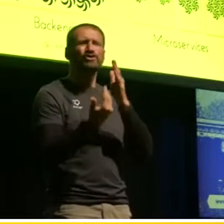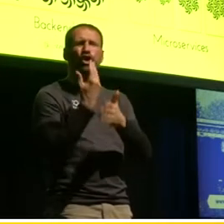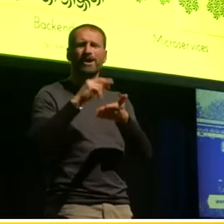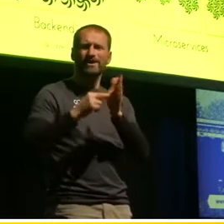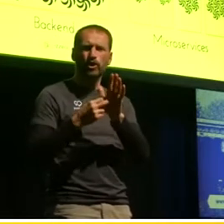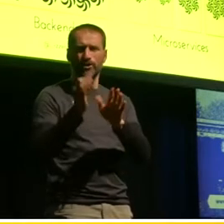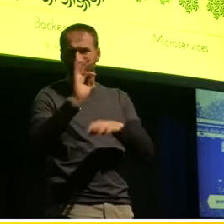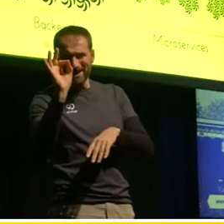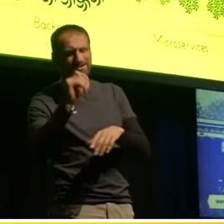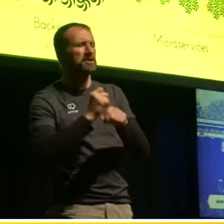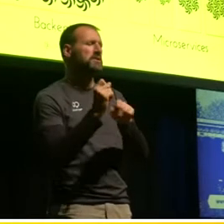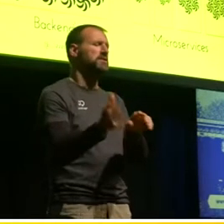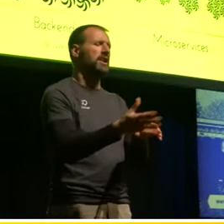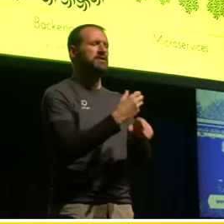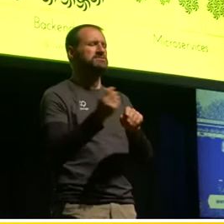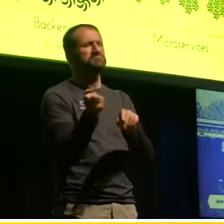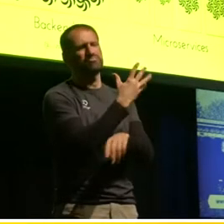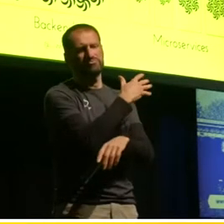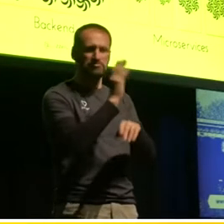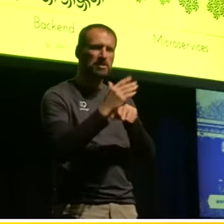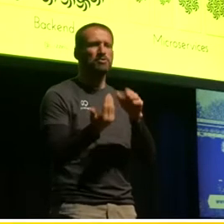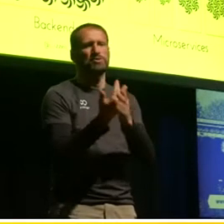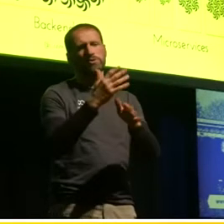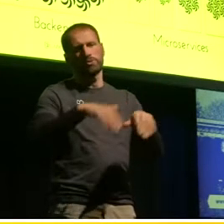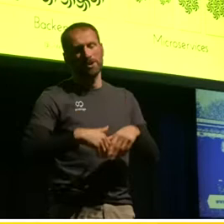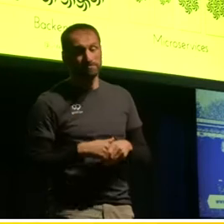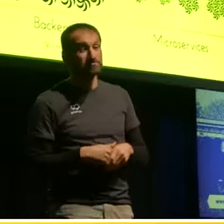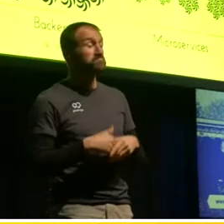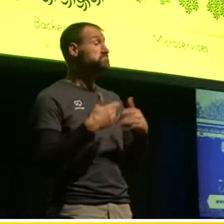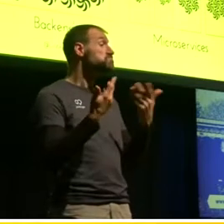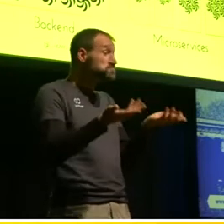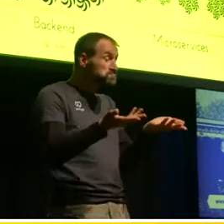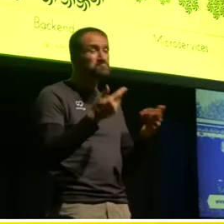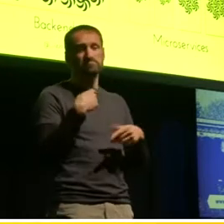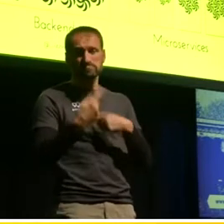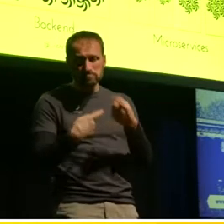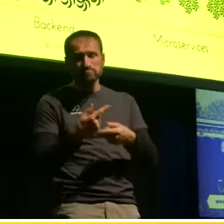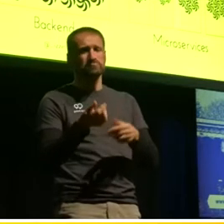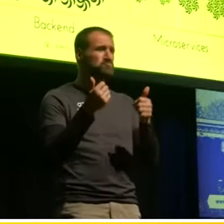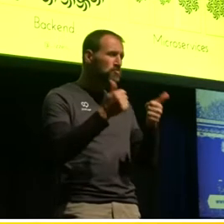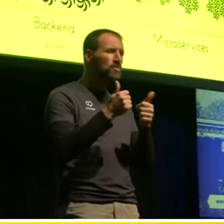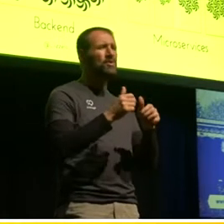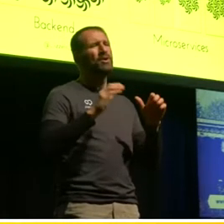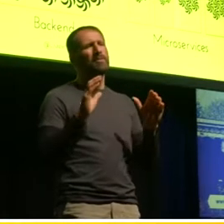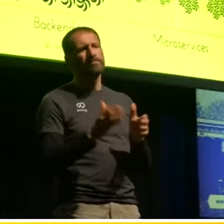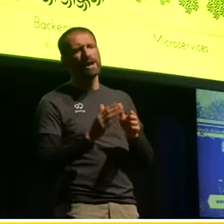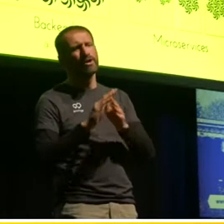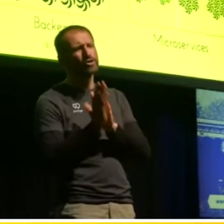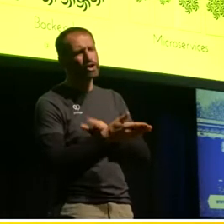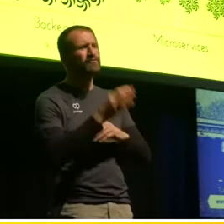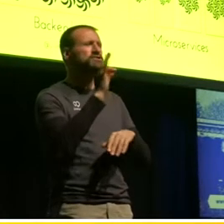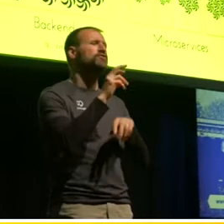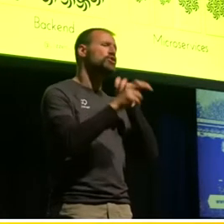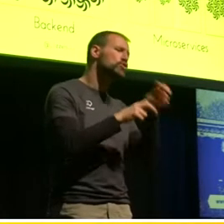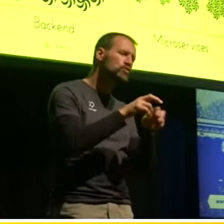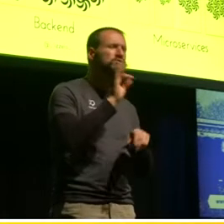would be much better here. So this then was really nice. You have a microservice for the user, for the questions,